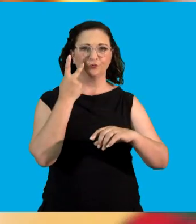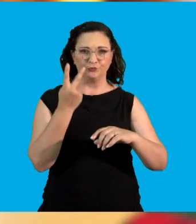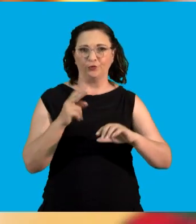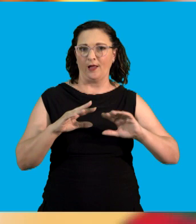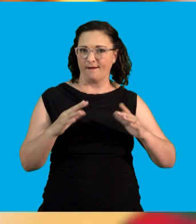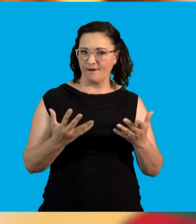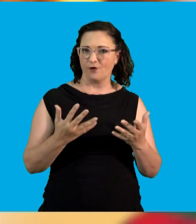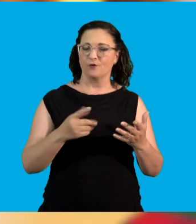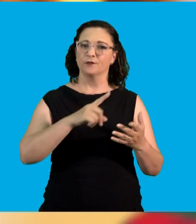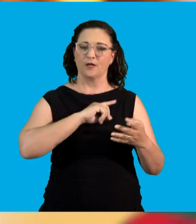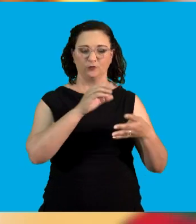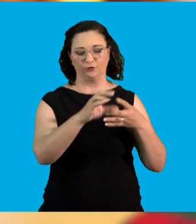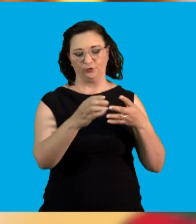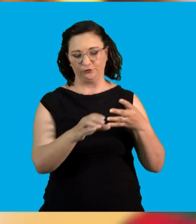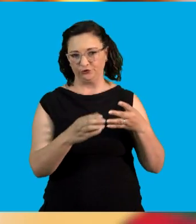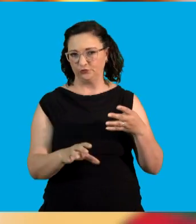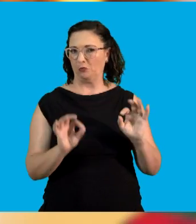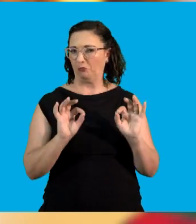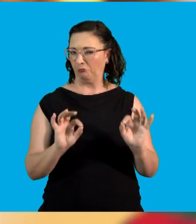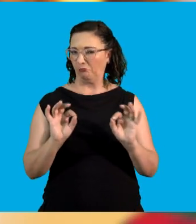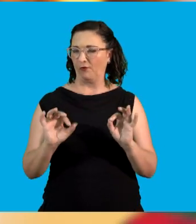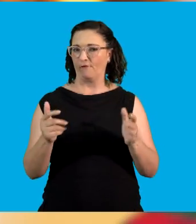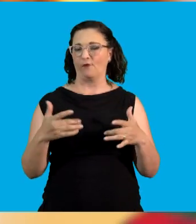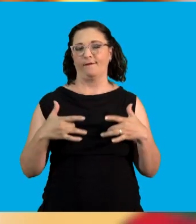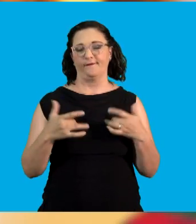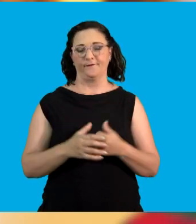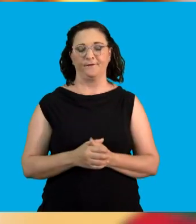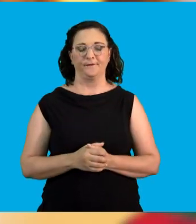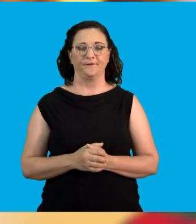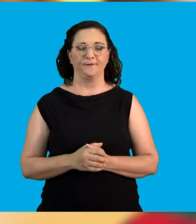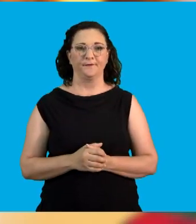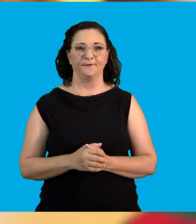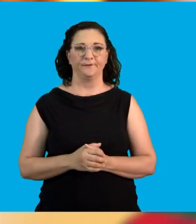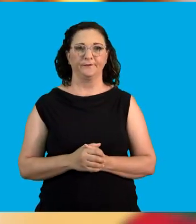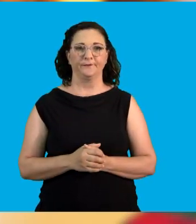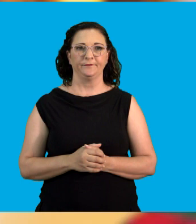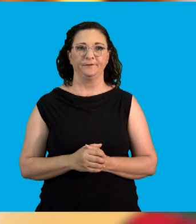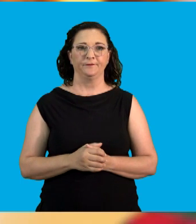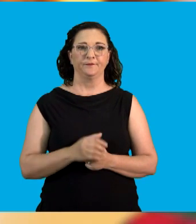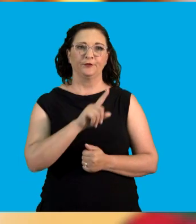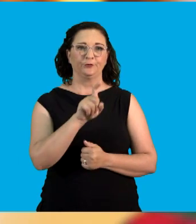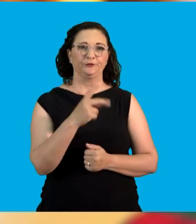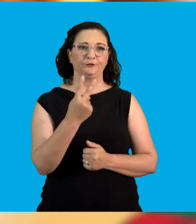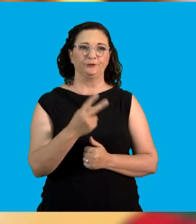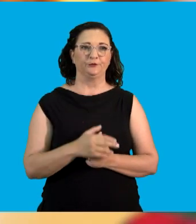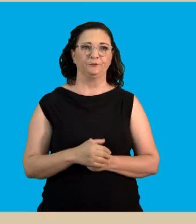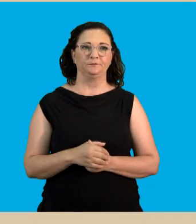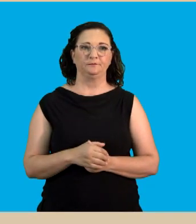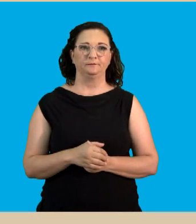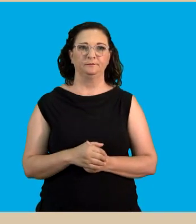Those are all the suitable conditions for life to exist on Earth. Okay? Now let us look at question